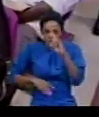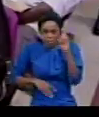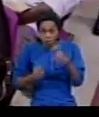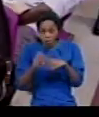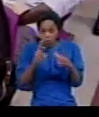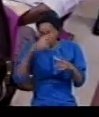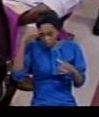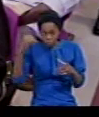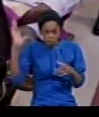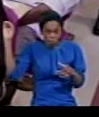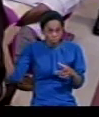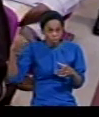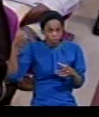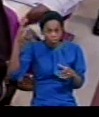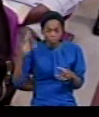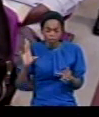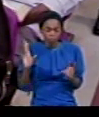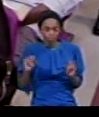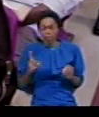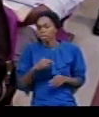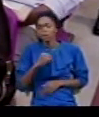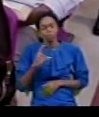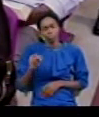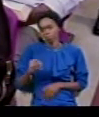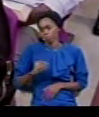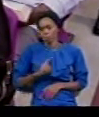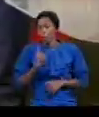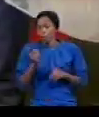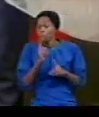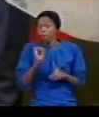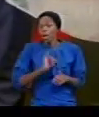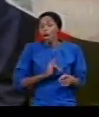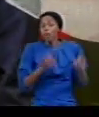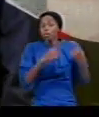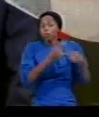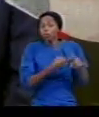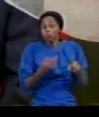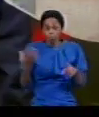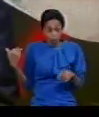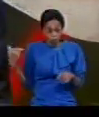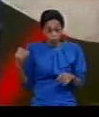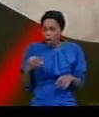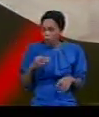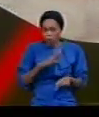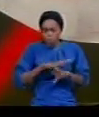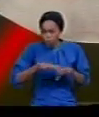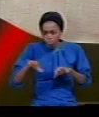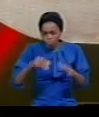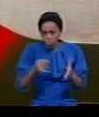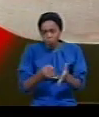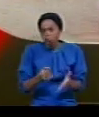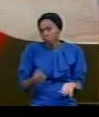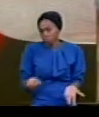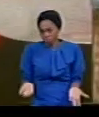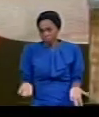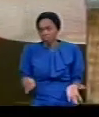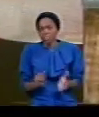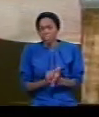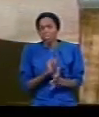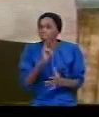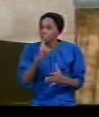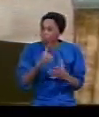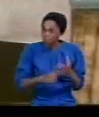God? Where I'm coming from, we never did that there. That's what the Lord is saying, that